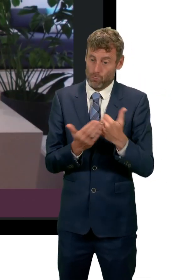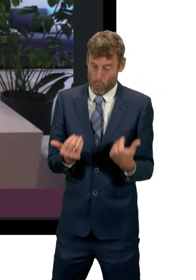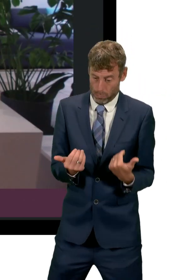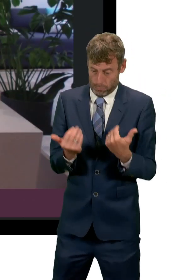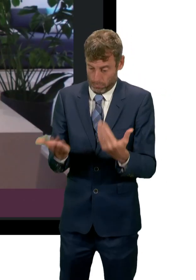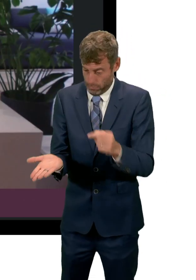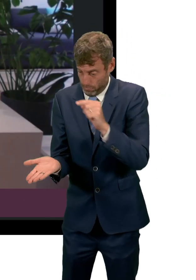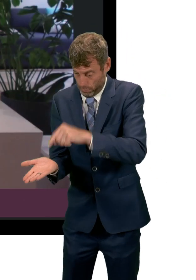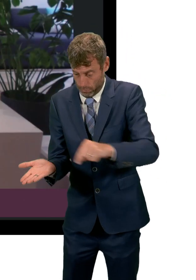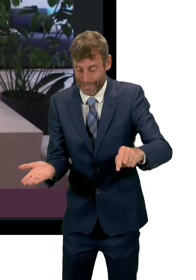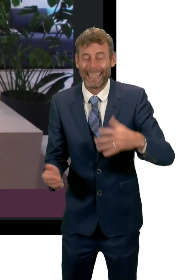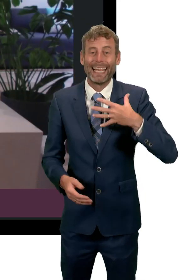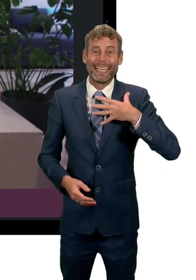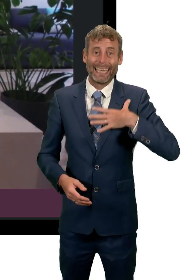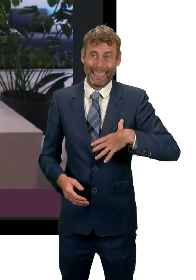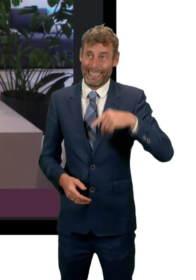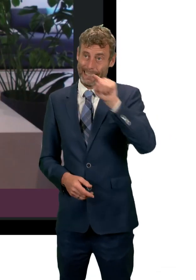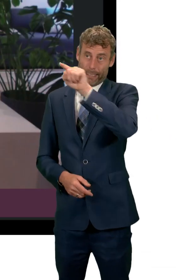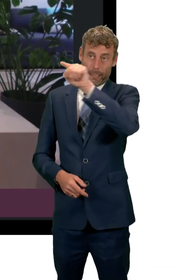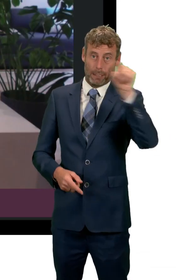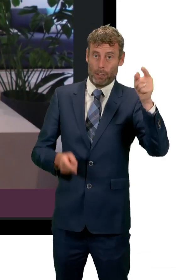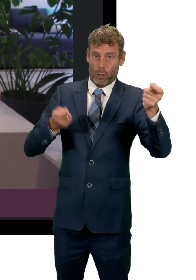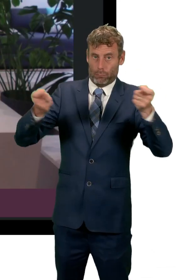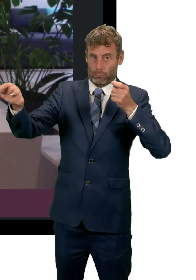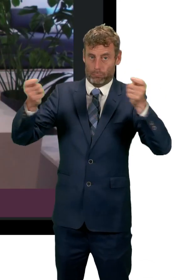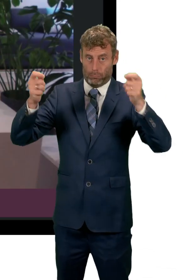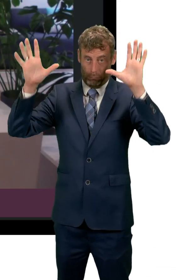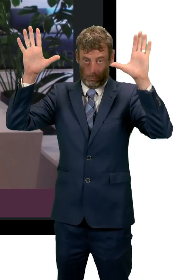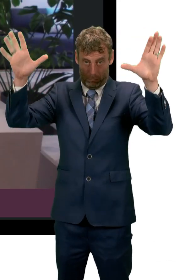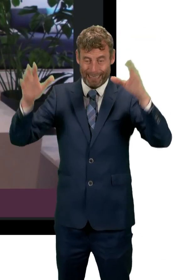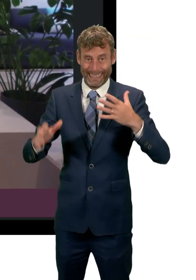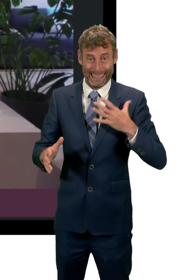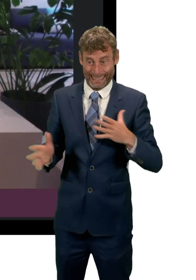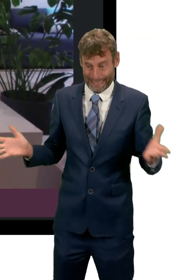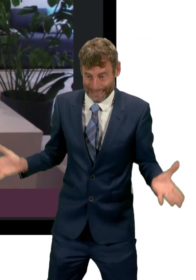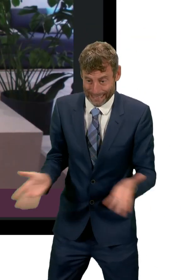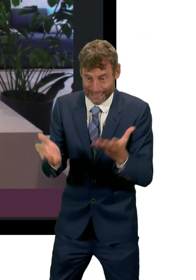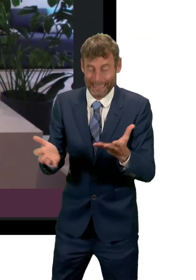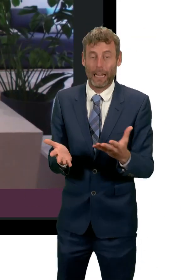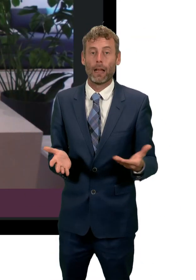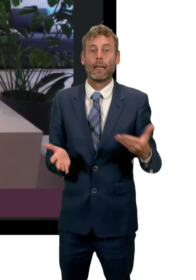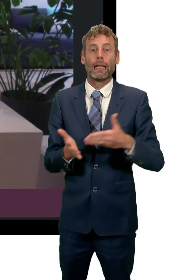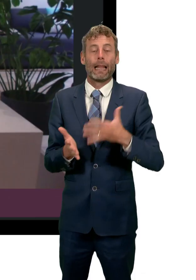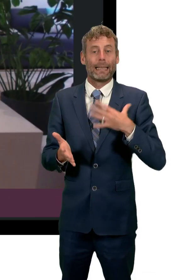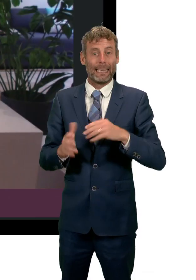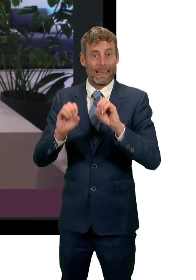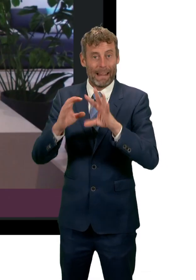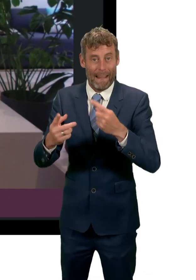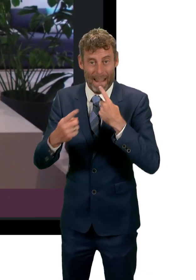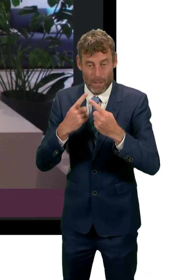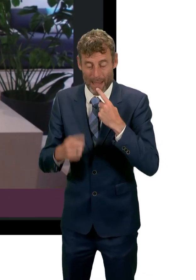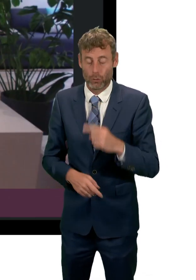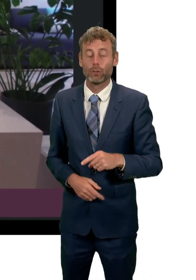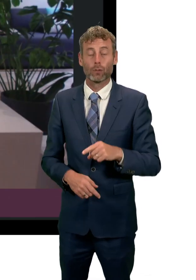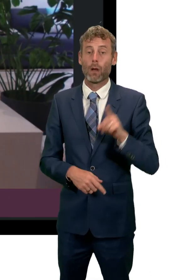things: institutions, incentives, information, and interests. So the first one is institutions. The government have